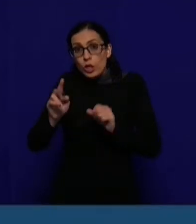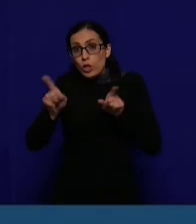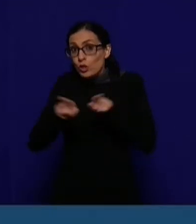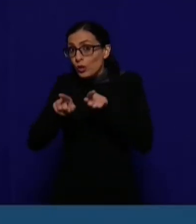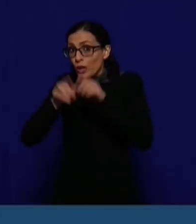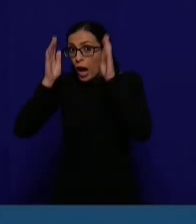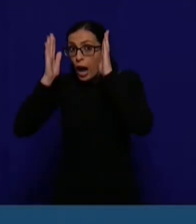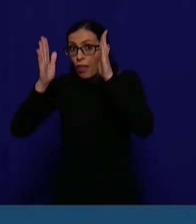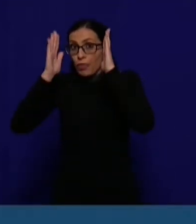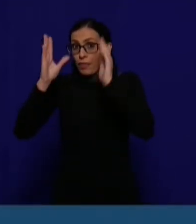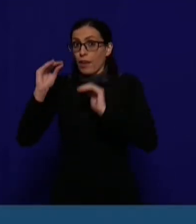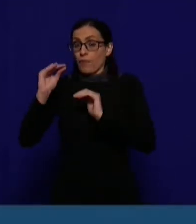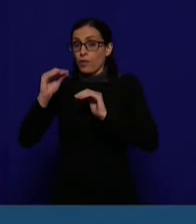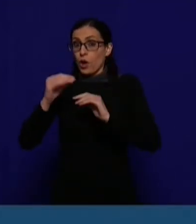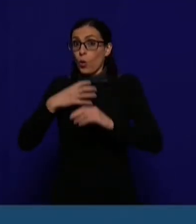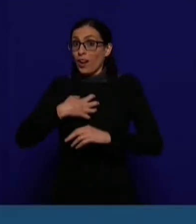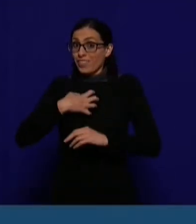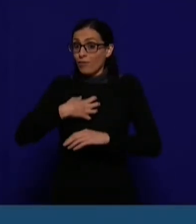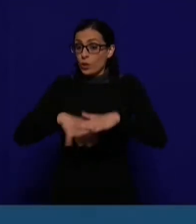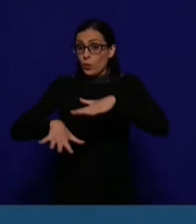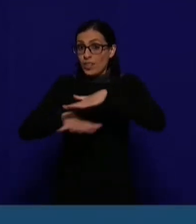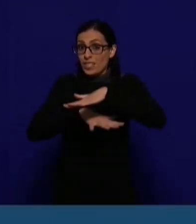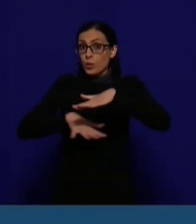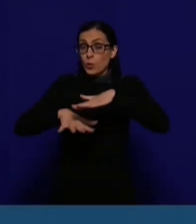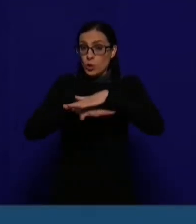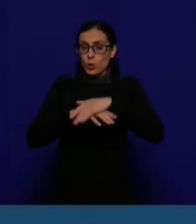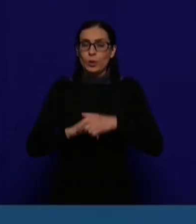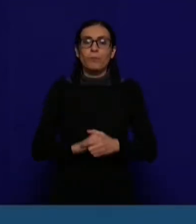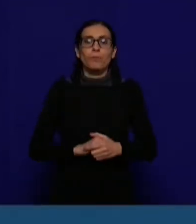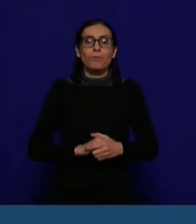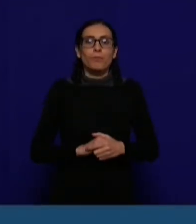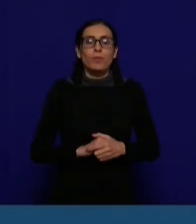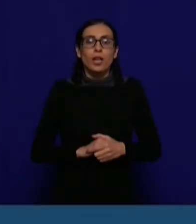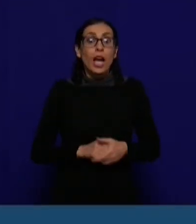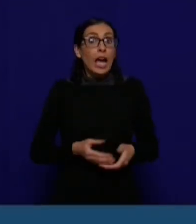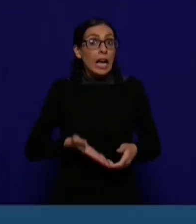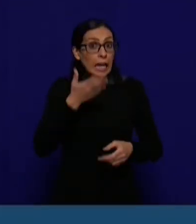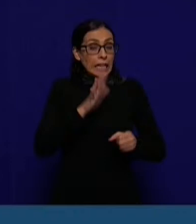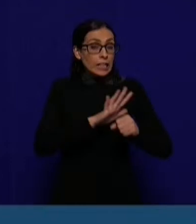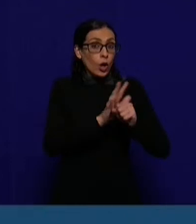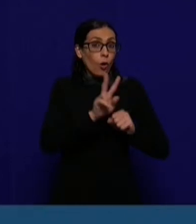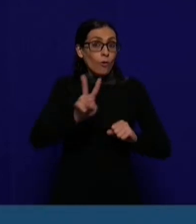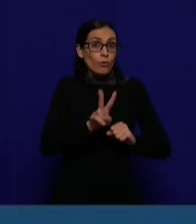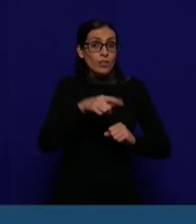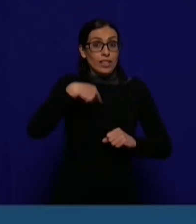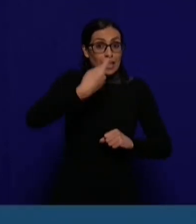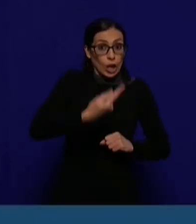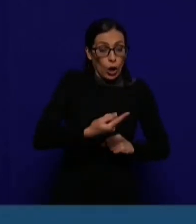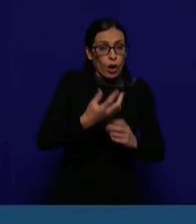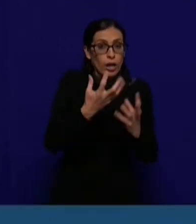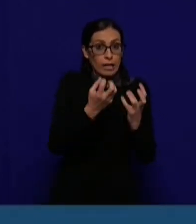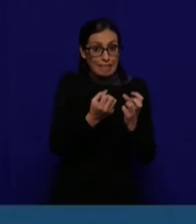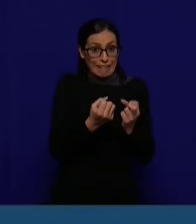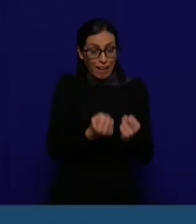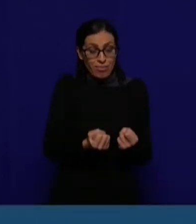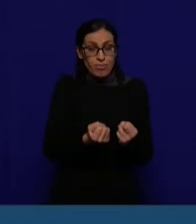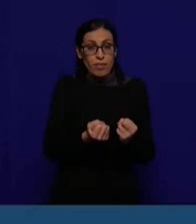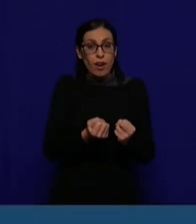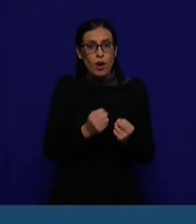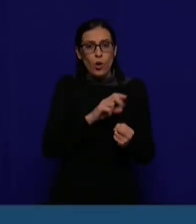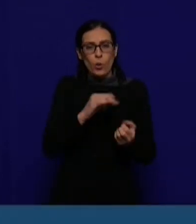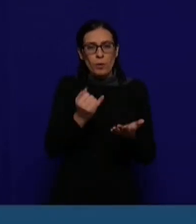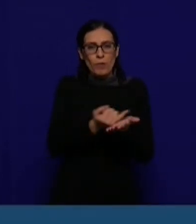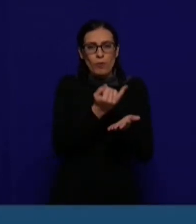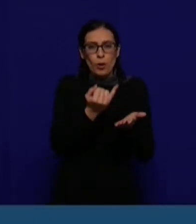jaffettwaw is-sitwazzjoni. U il-varjanti li nafu l-iktar li huwa komuni, prevalenti u anke mill-aħħar data